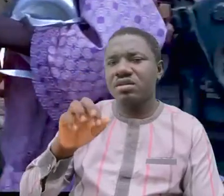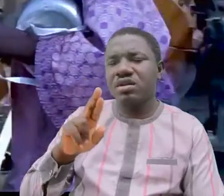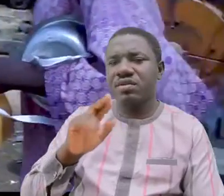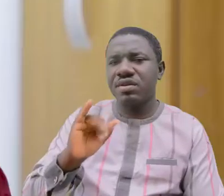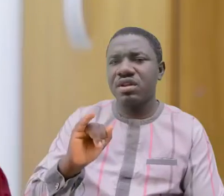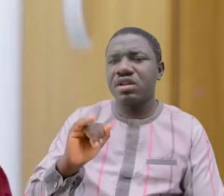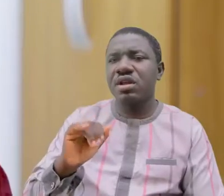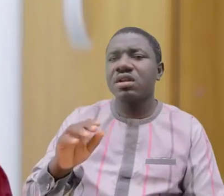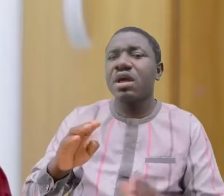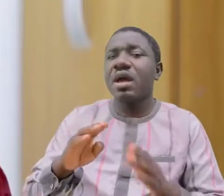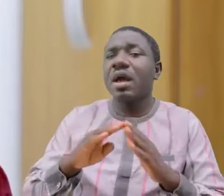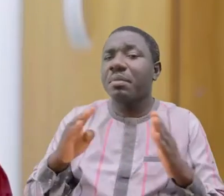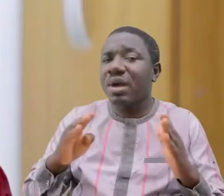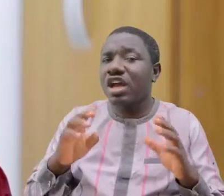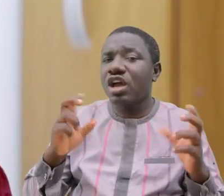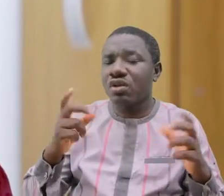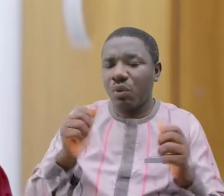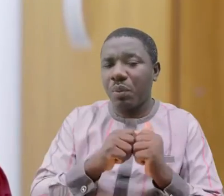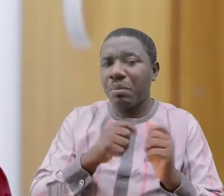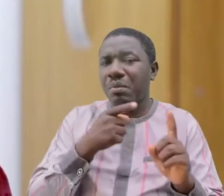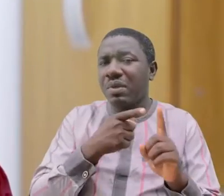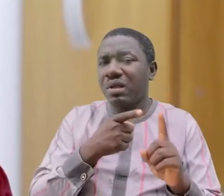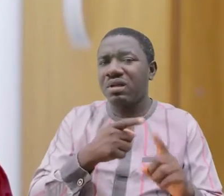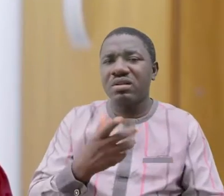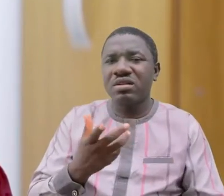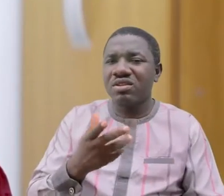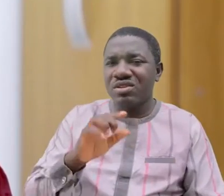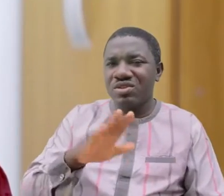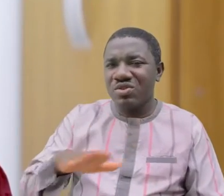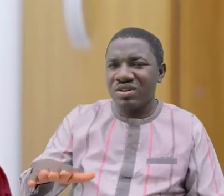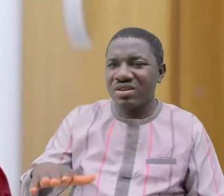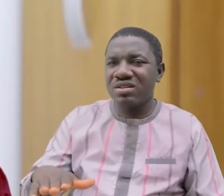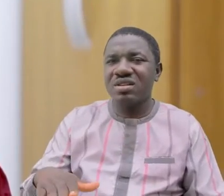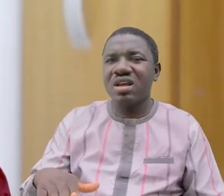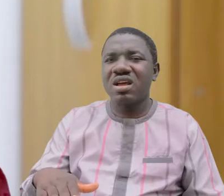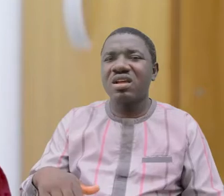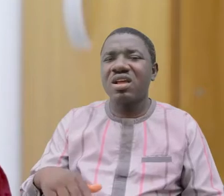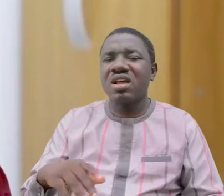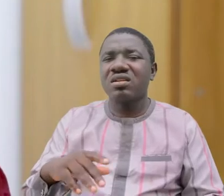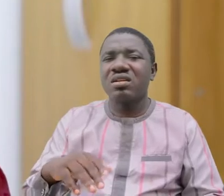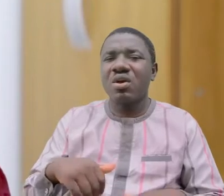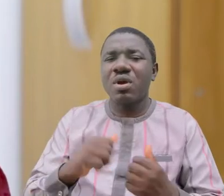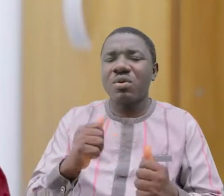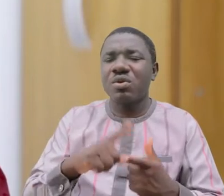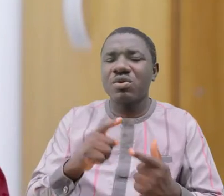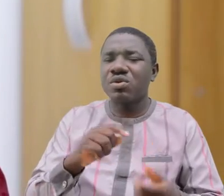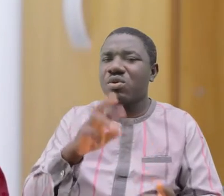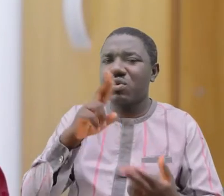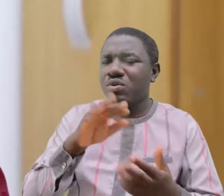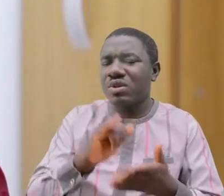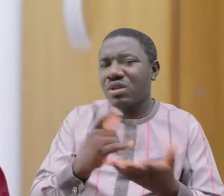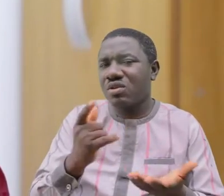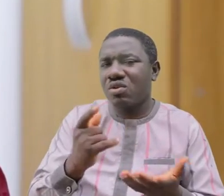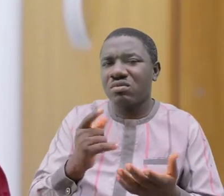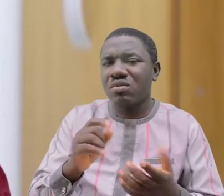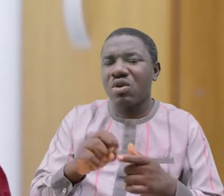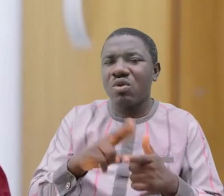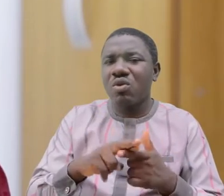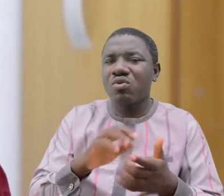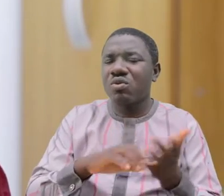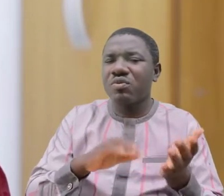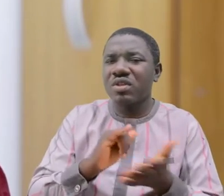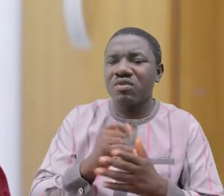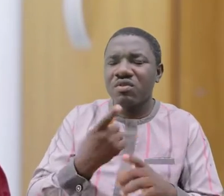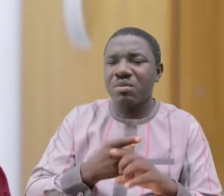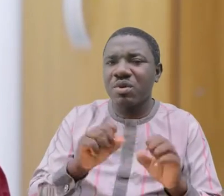northern Nigeria, it's a big issue that it's being dealt with. What can we do to ensure that the Almajiri children are also included